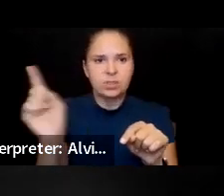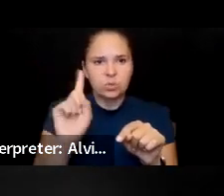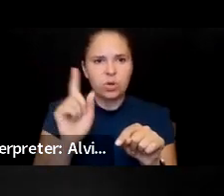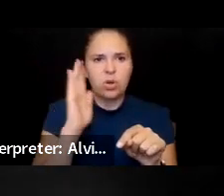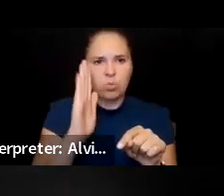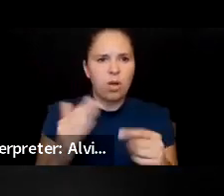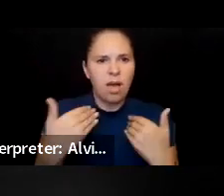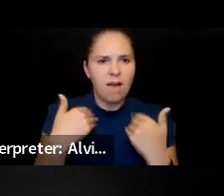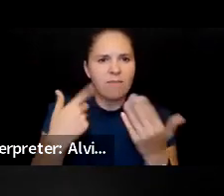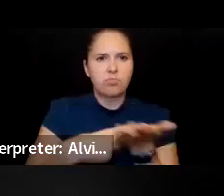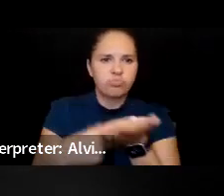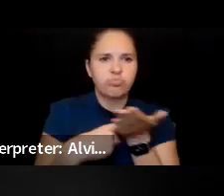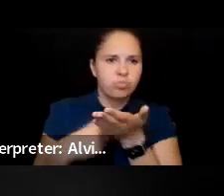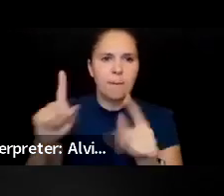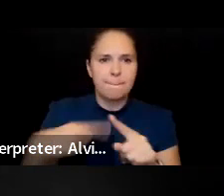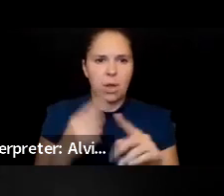will happen.